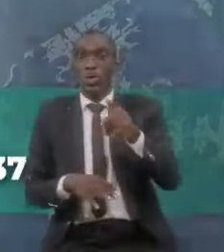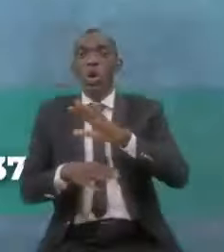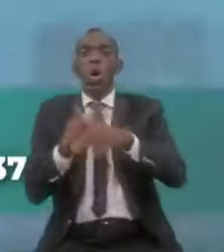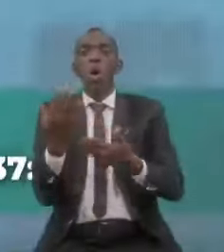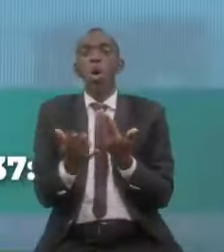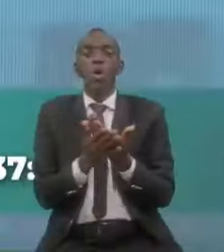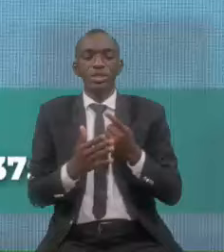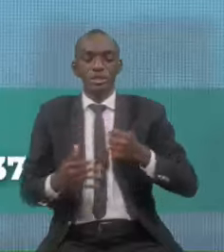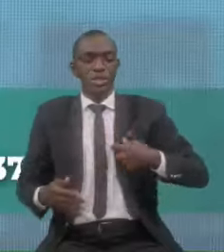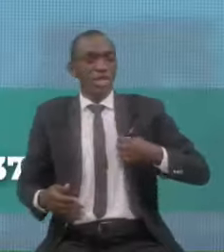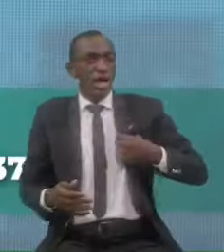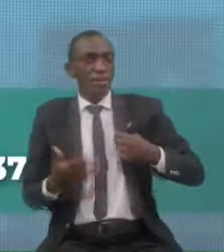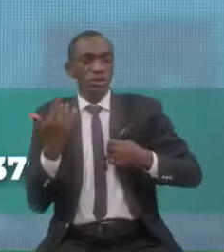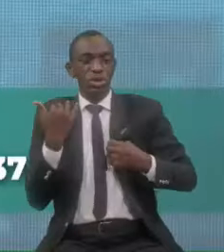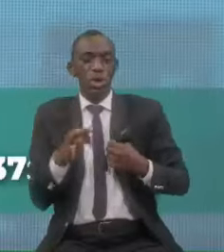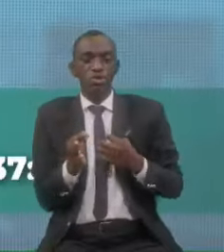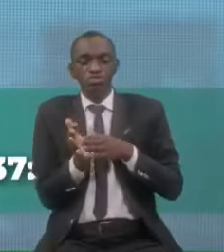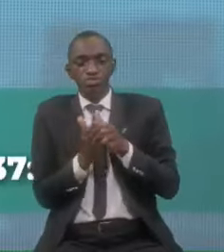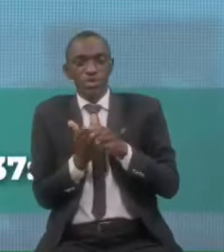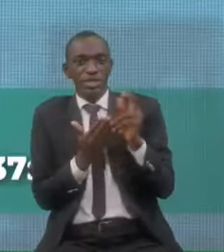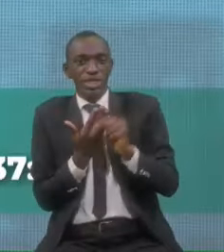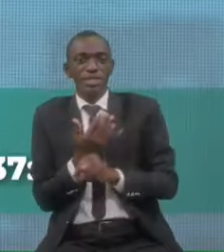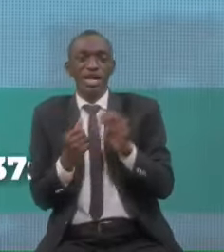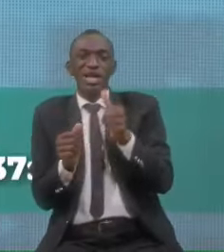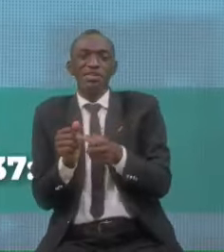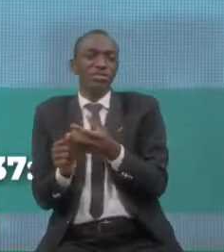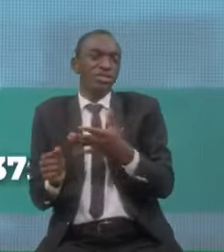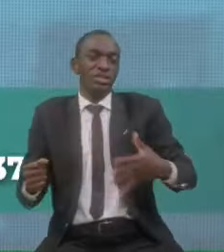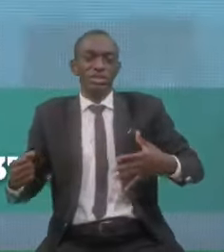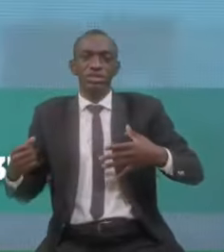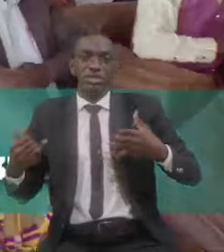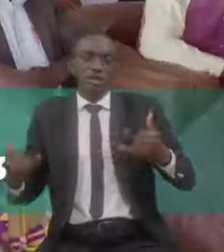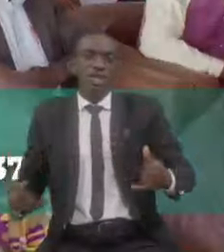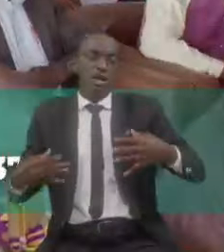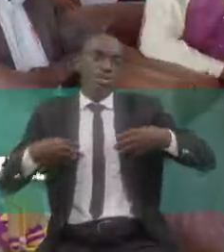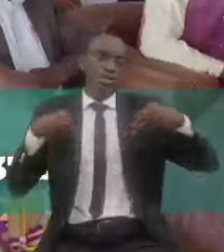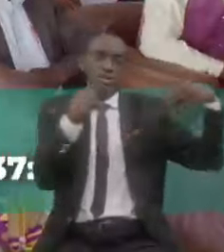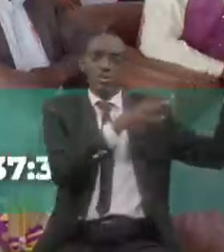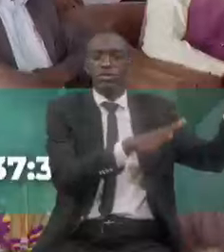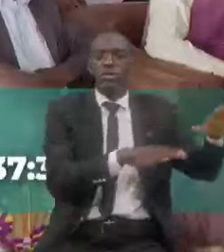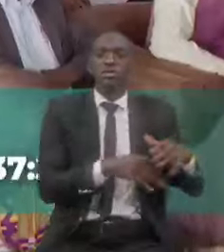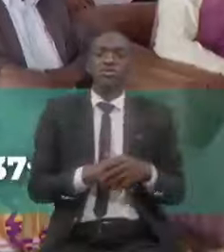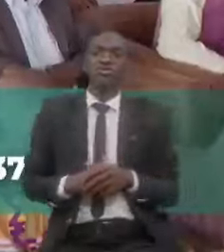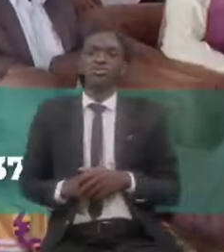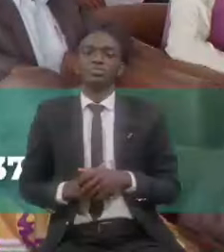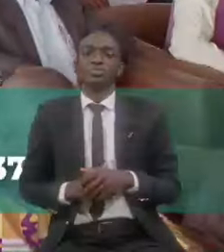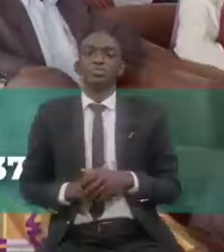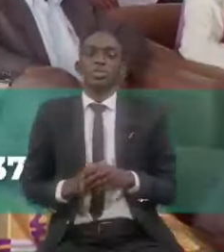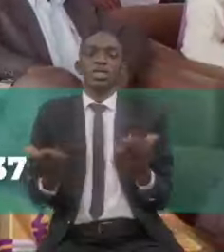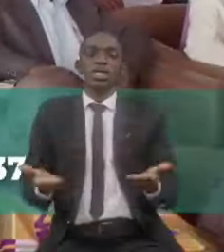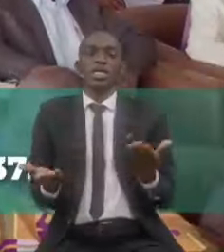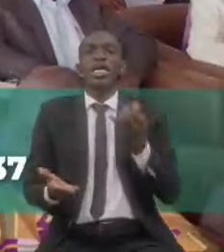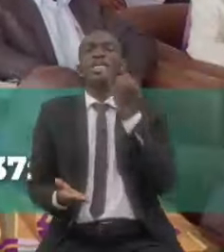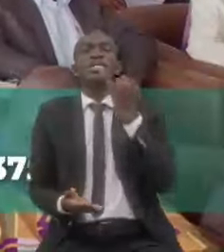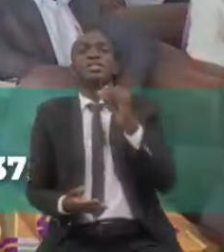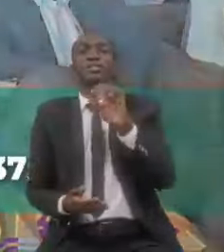you wore before, everything now is gone. Here is Elijah. We've